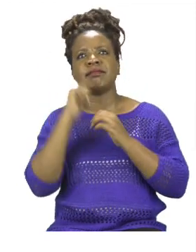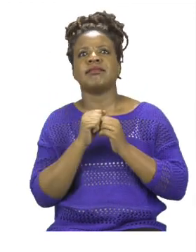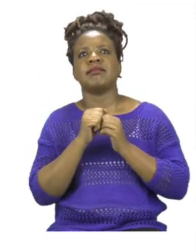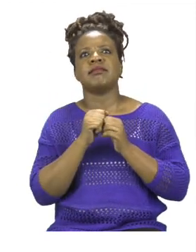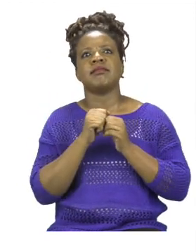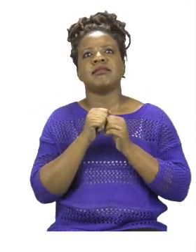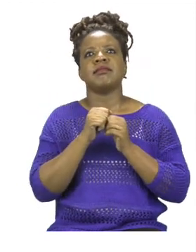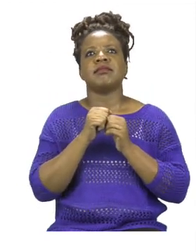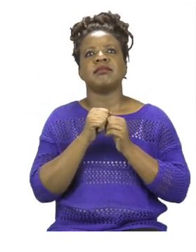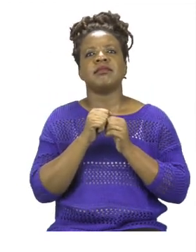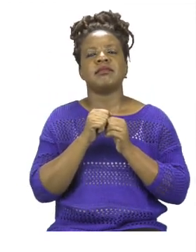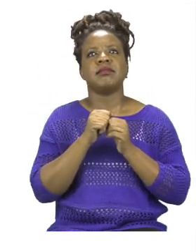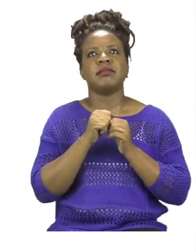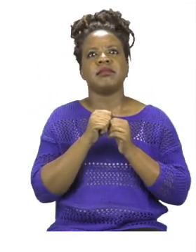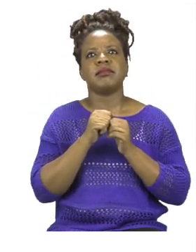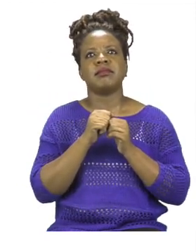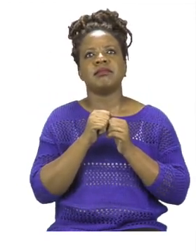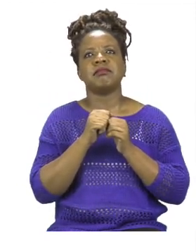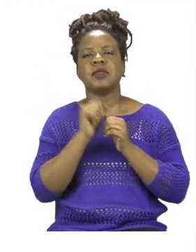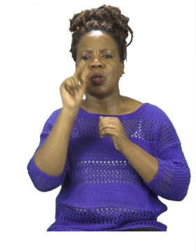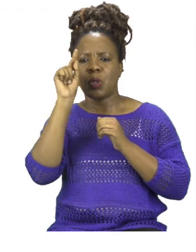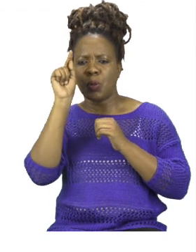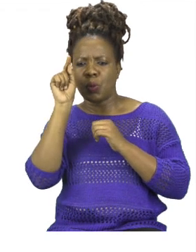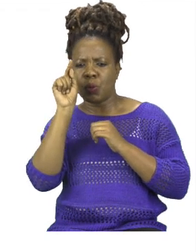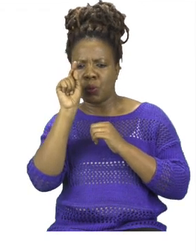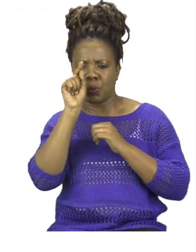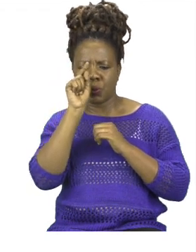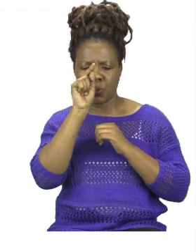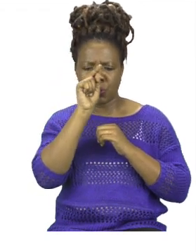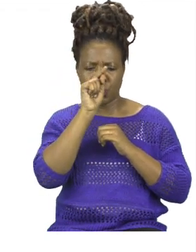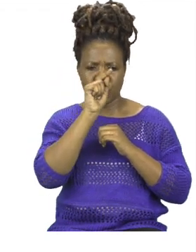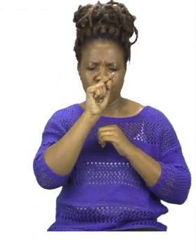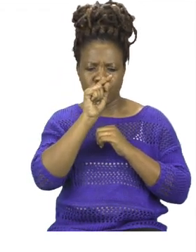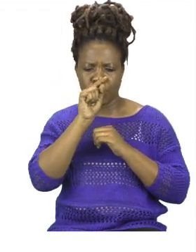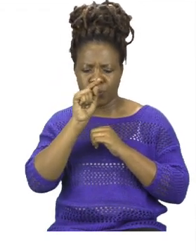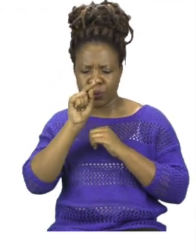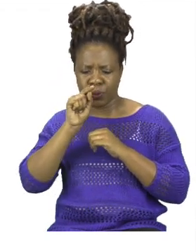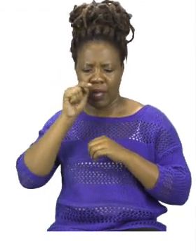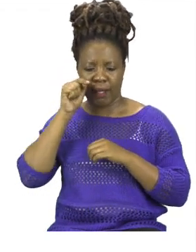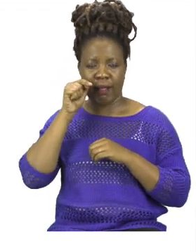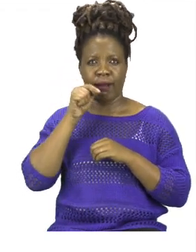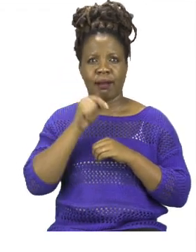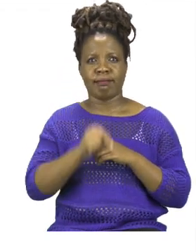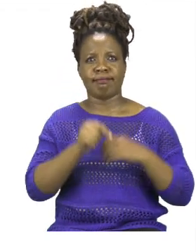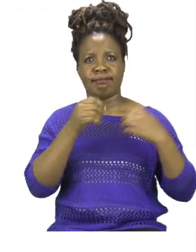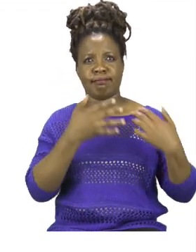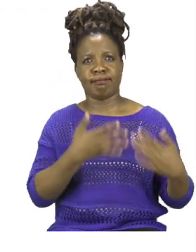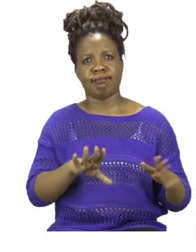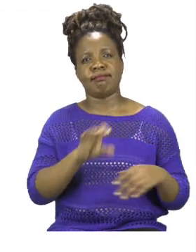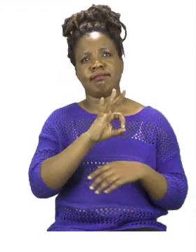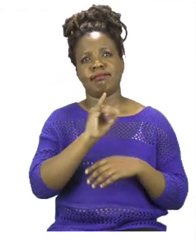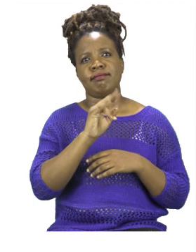the friends are, you are going to now remember how you made your decisions.